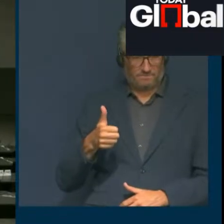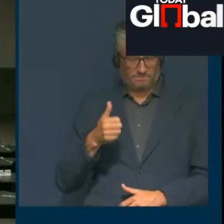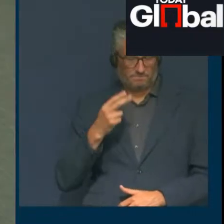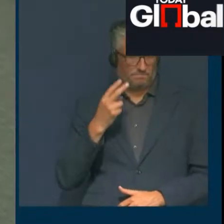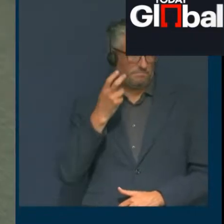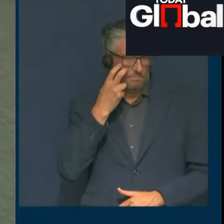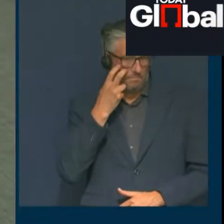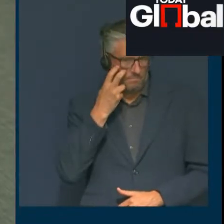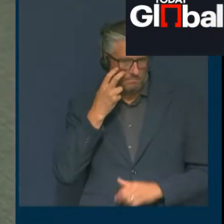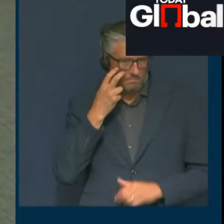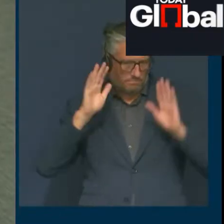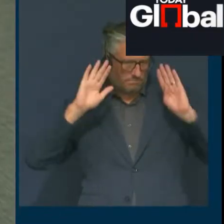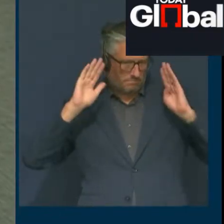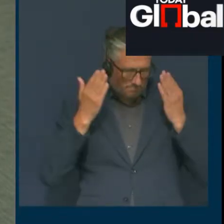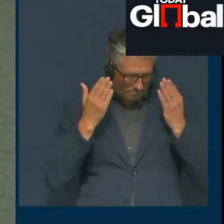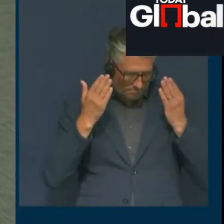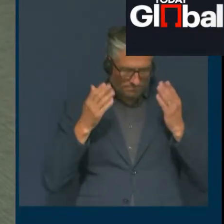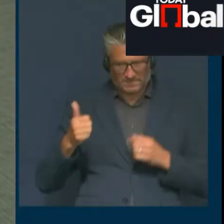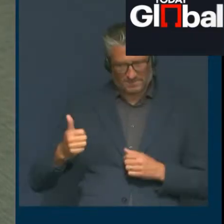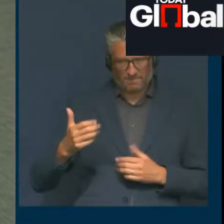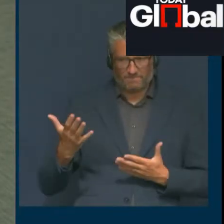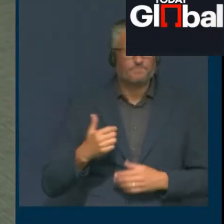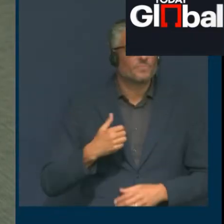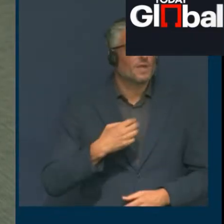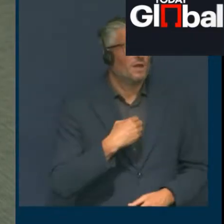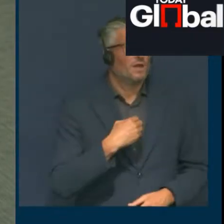disability. I am a senior